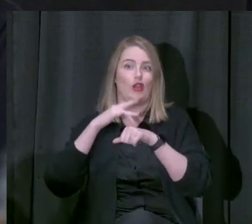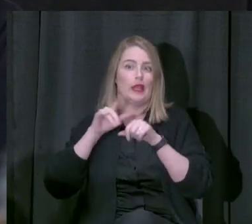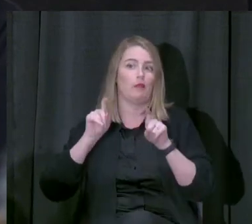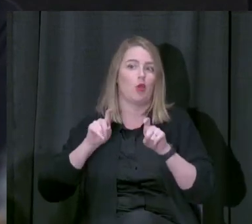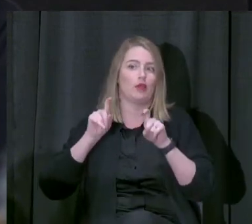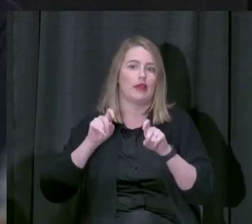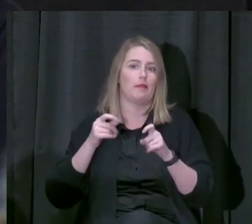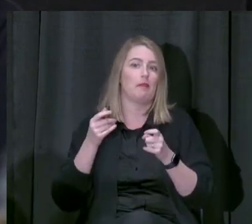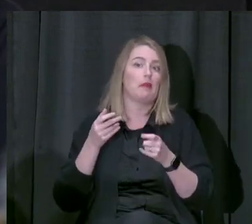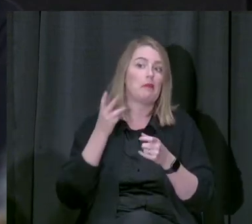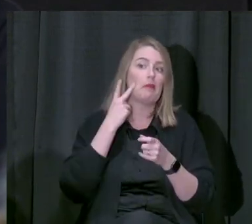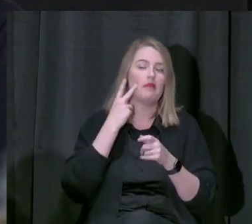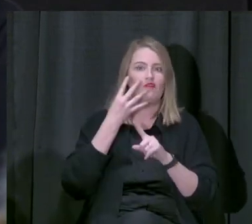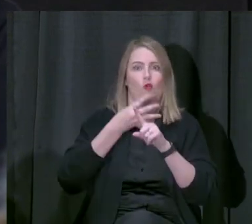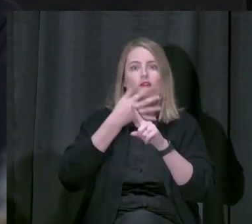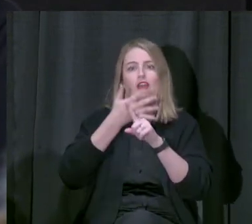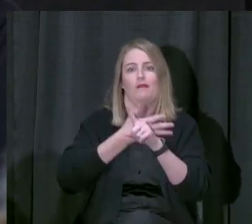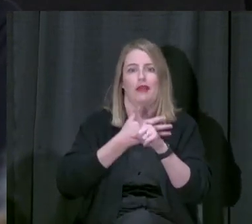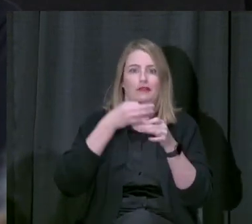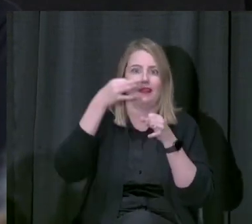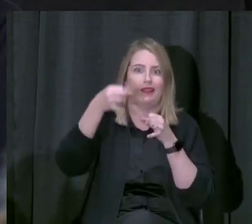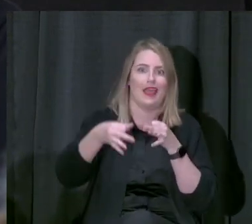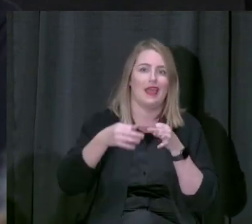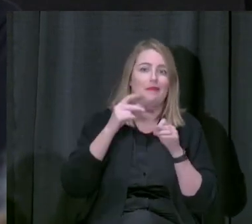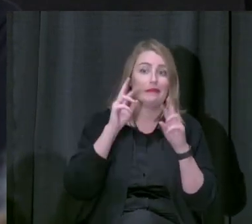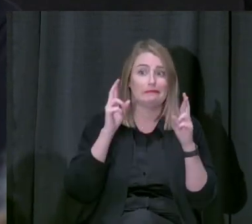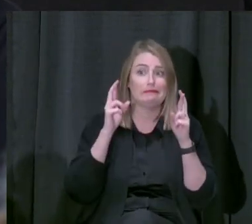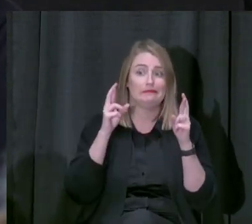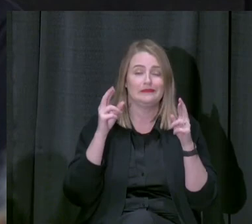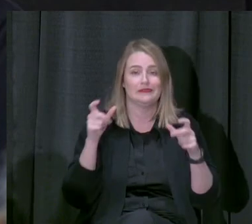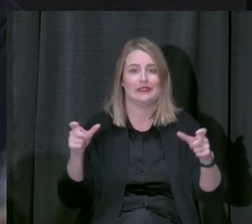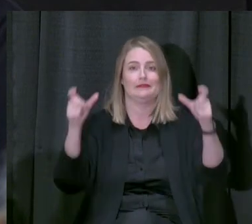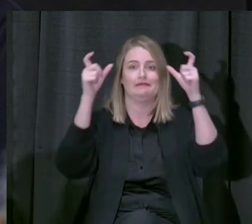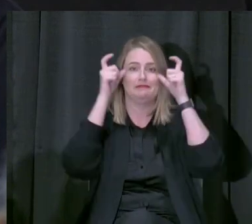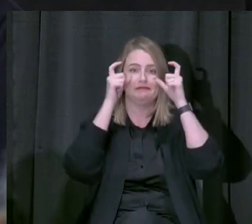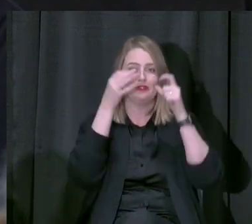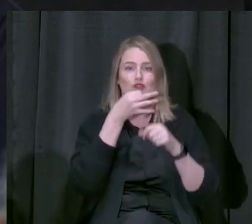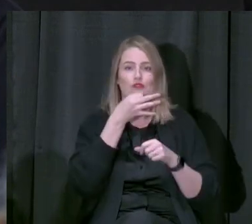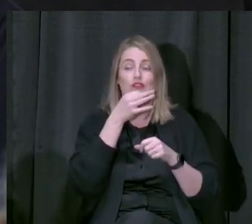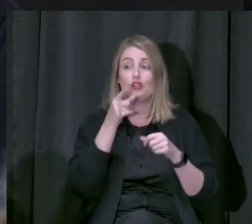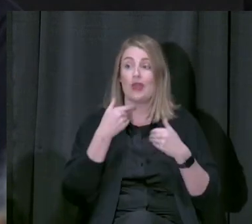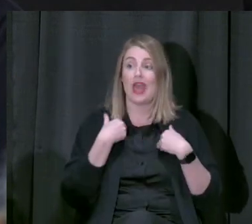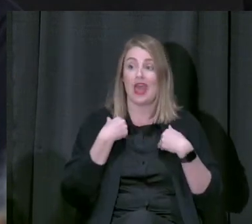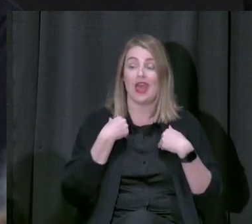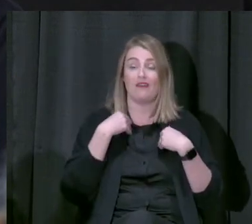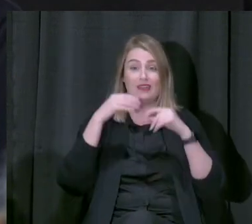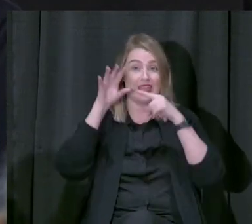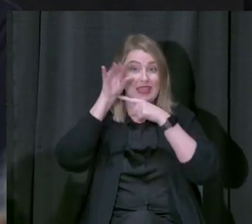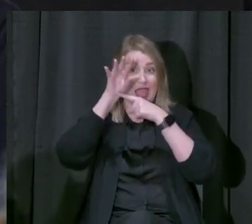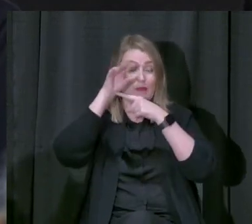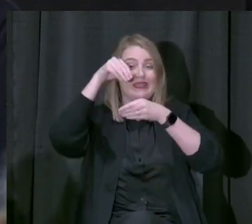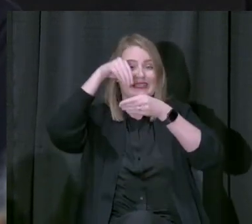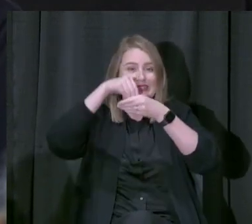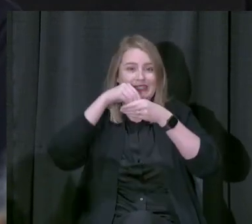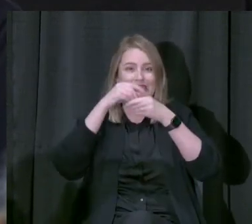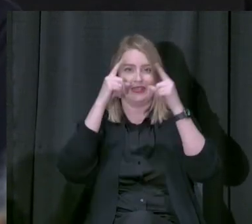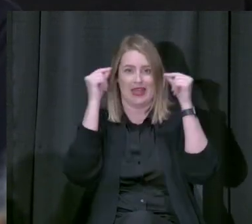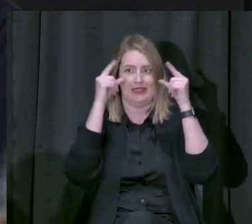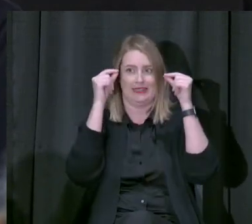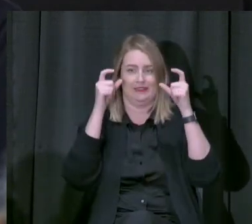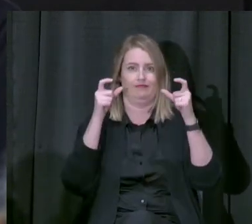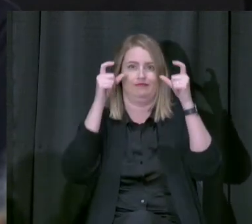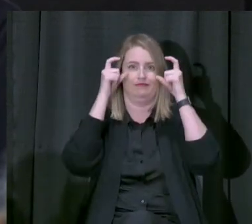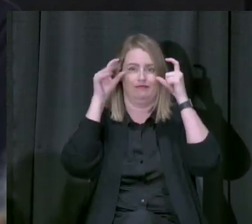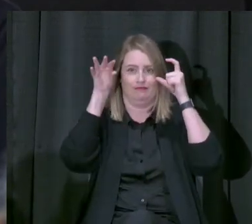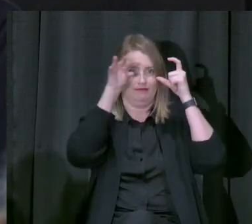they're 4 or 5 months delayed, but hopefully that'll be out soon. And the idea is you've got the camera in the glasses, and that